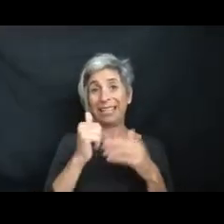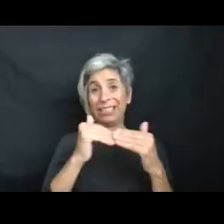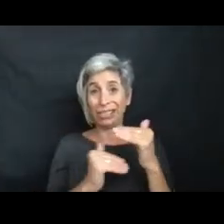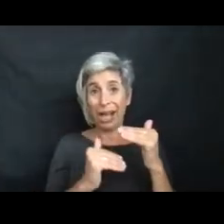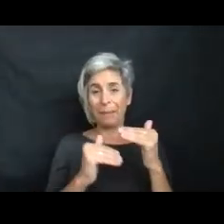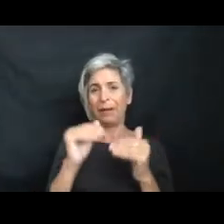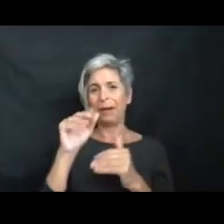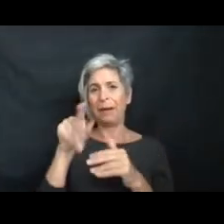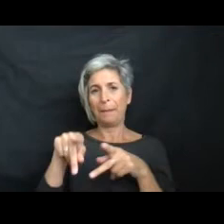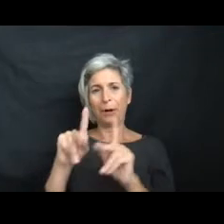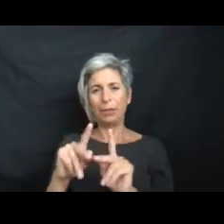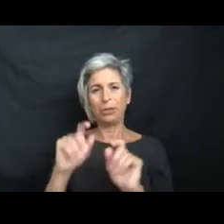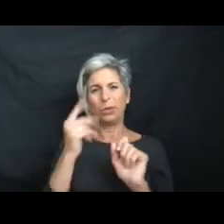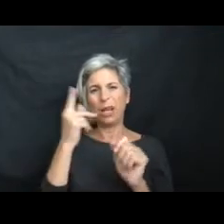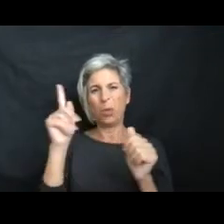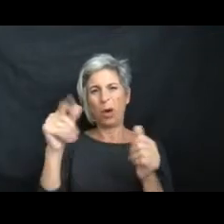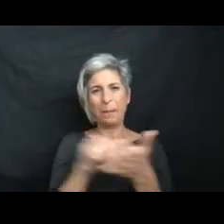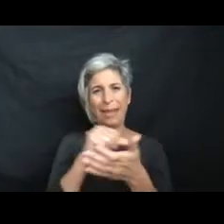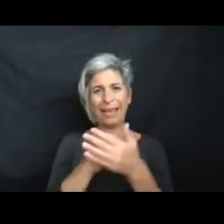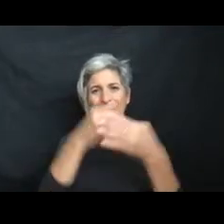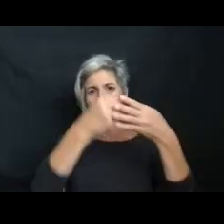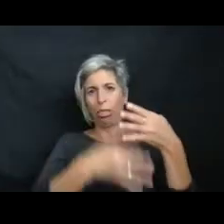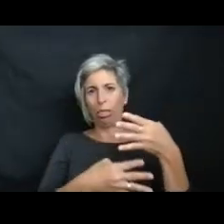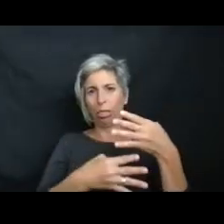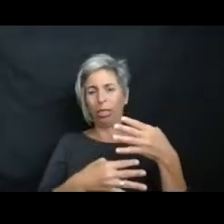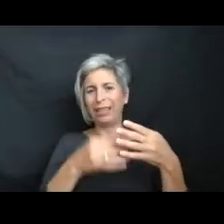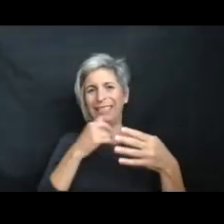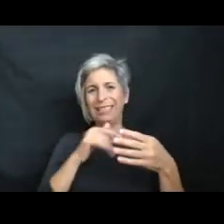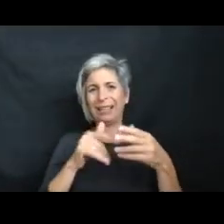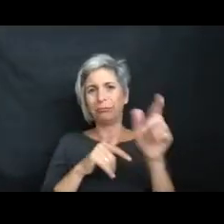one page while you could still stay on your main permit